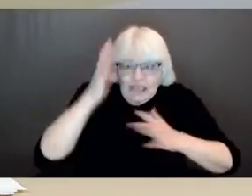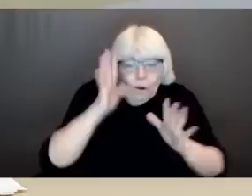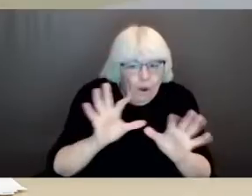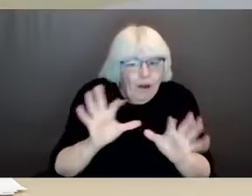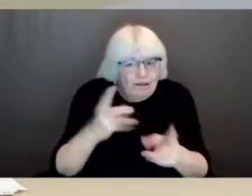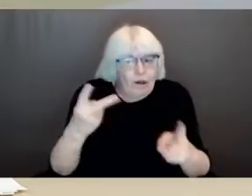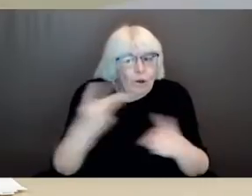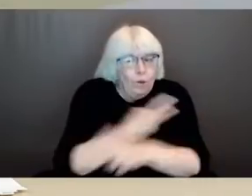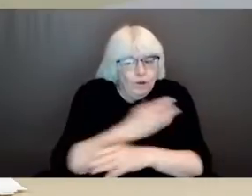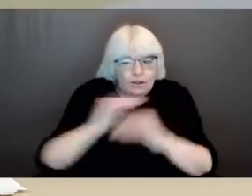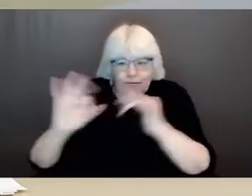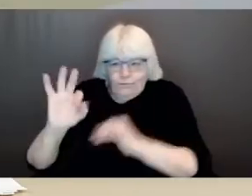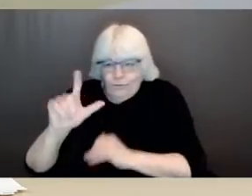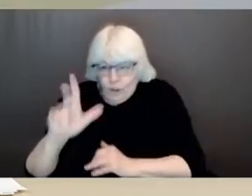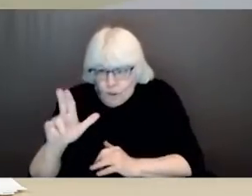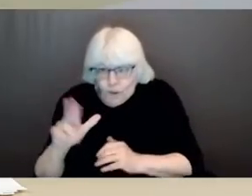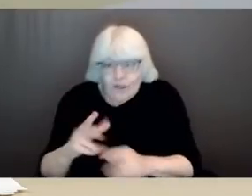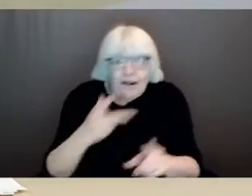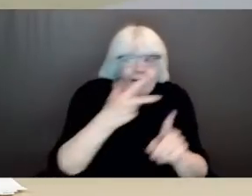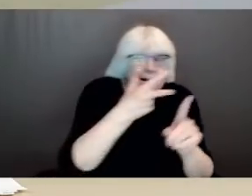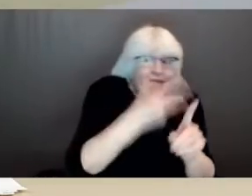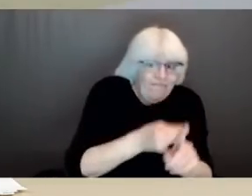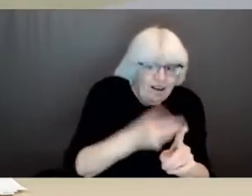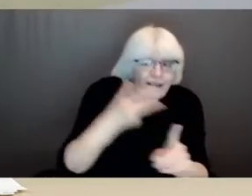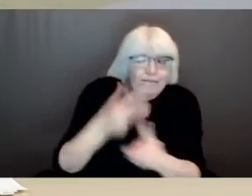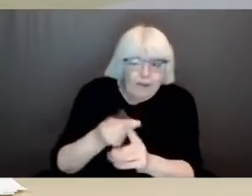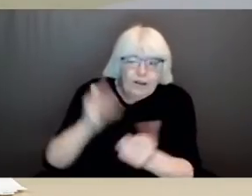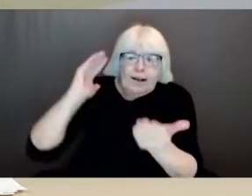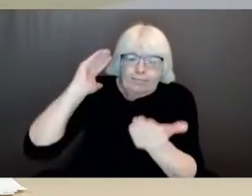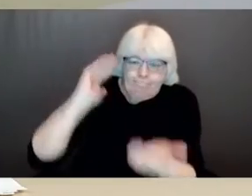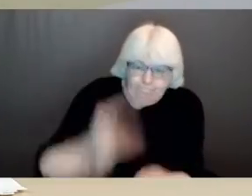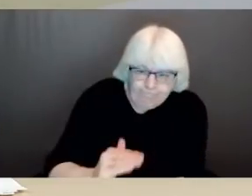of COVID-19 and protecting people from severe outcomes.